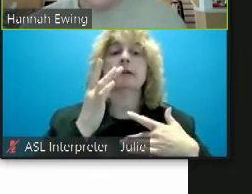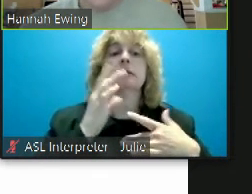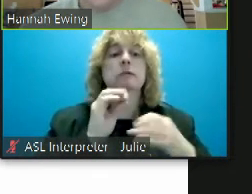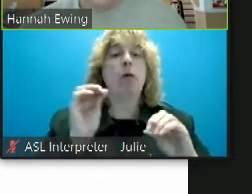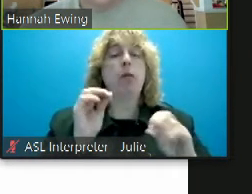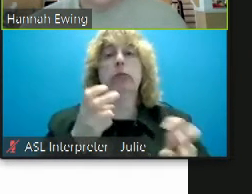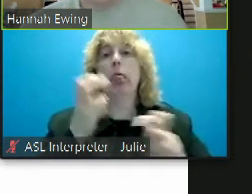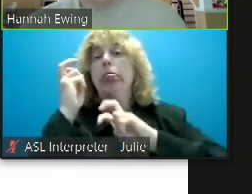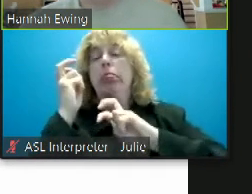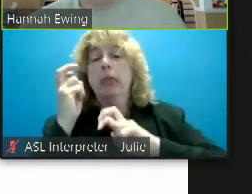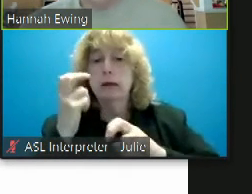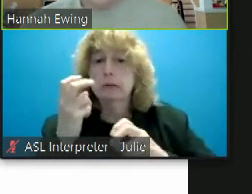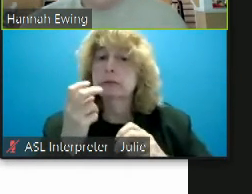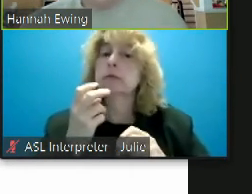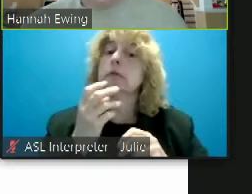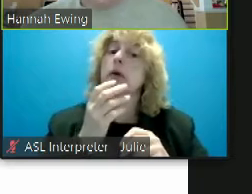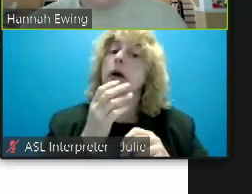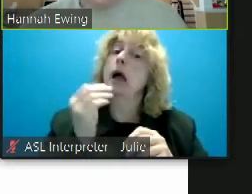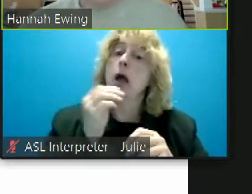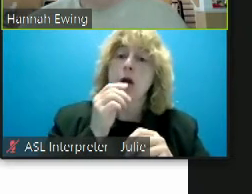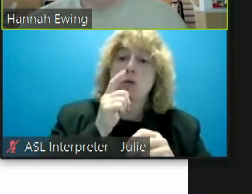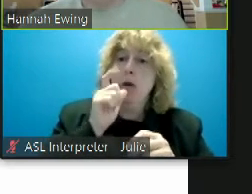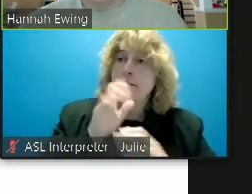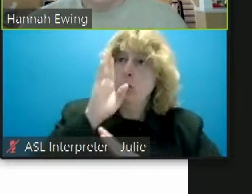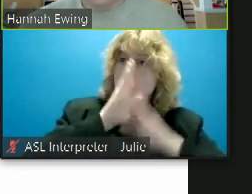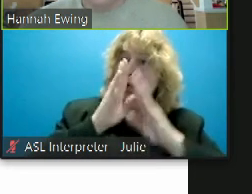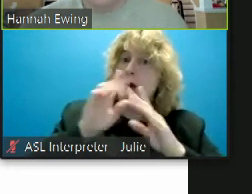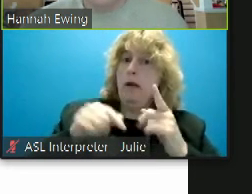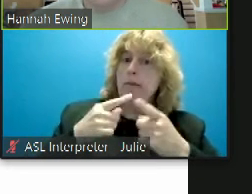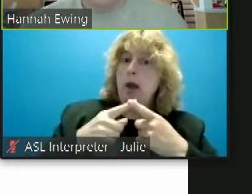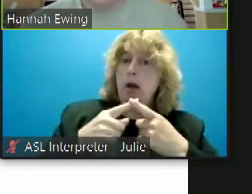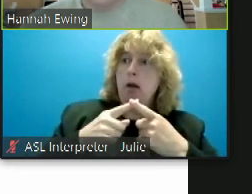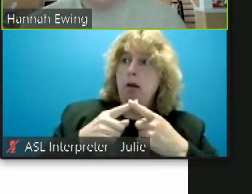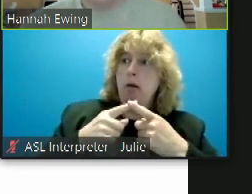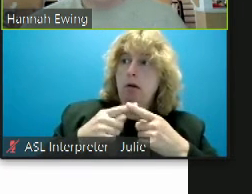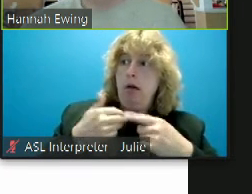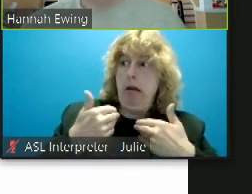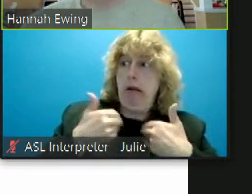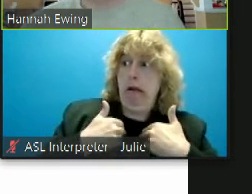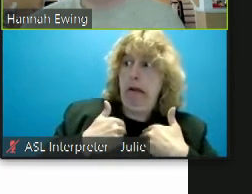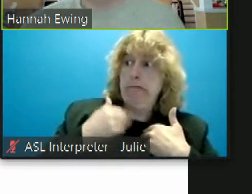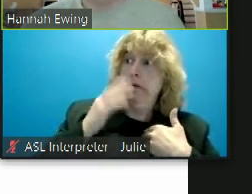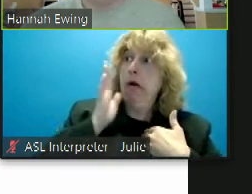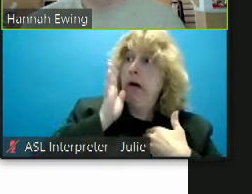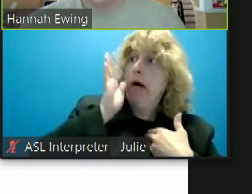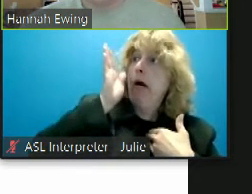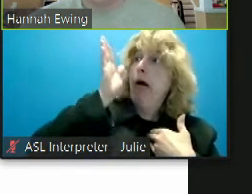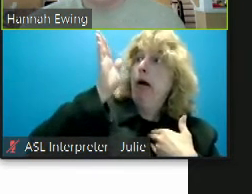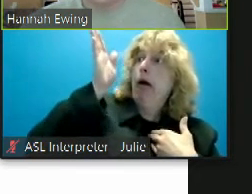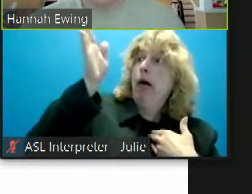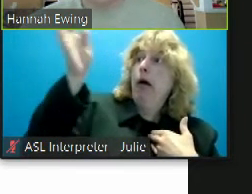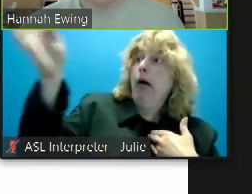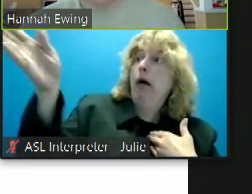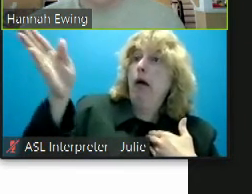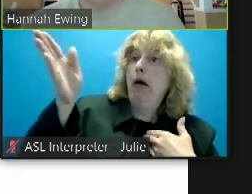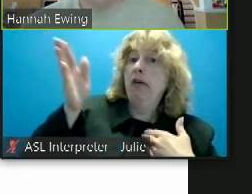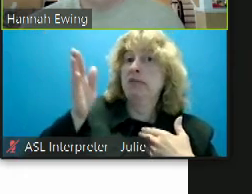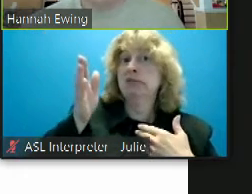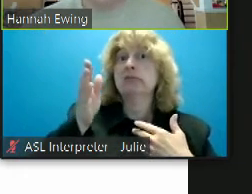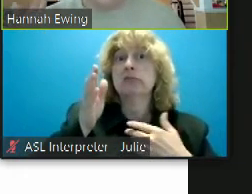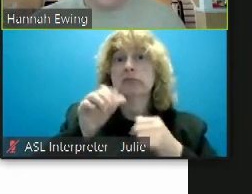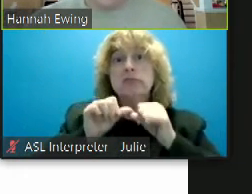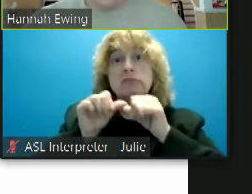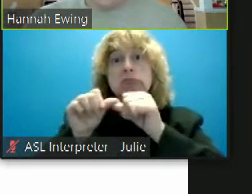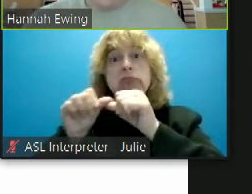this is that you don't have to worry about having long-term symptoms of COVID-19, which we're seeing in about 10 to 30% of our population.